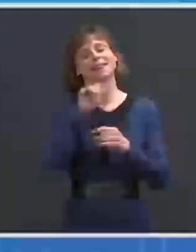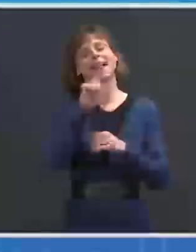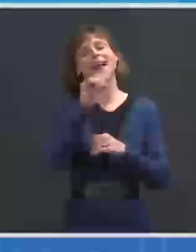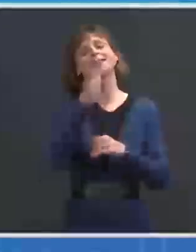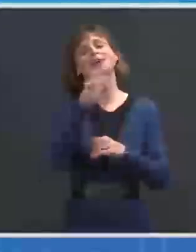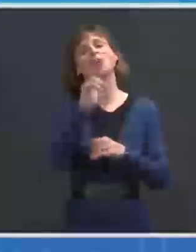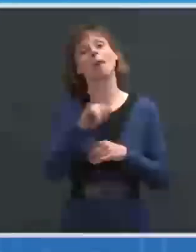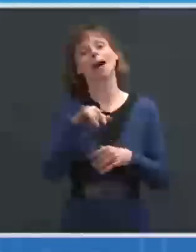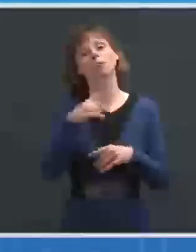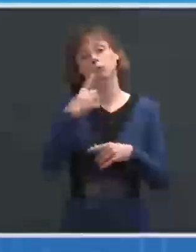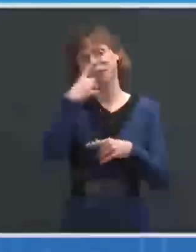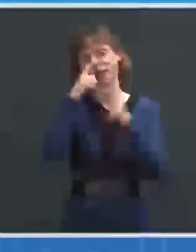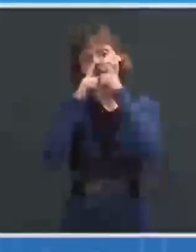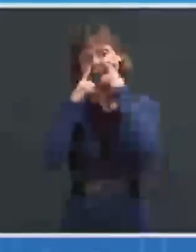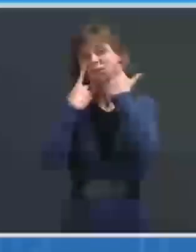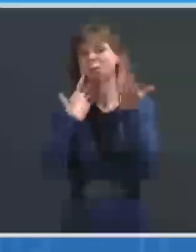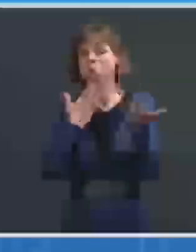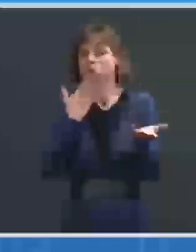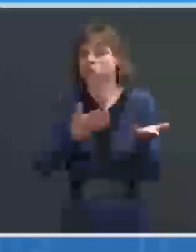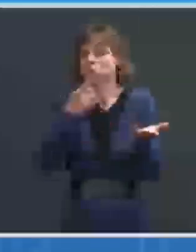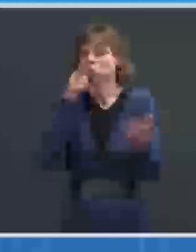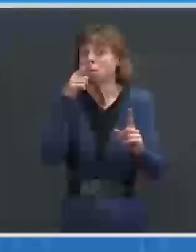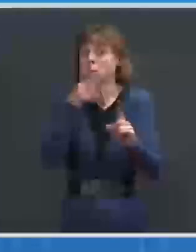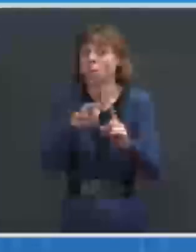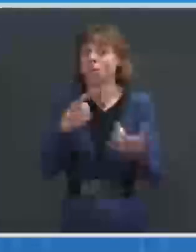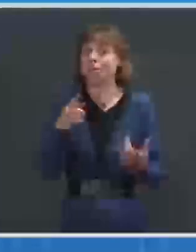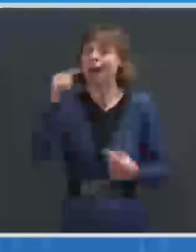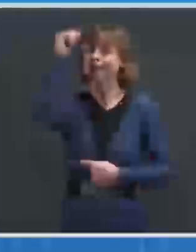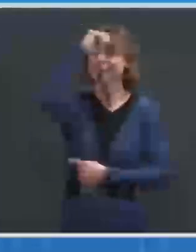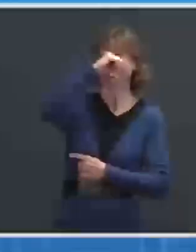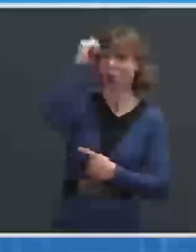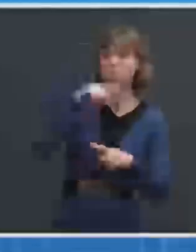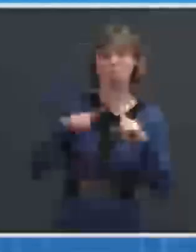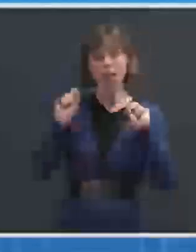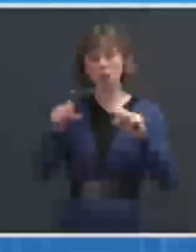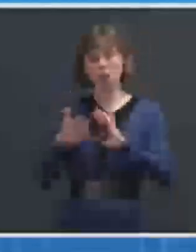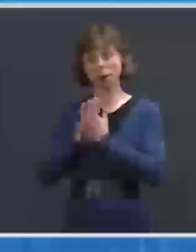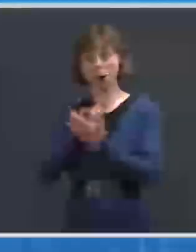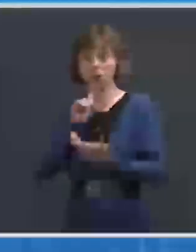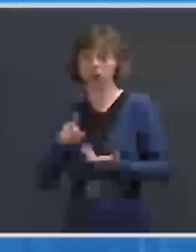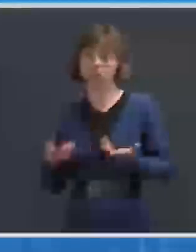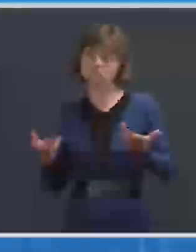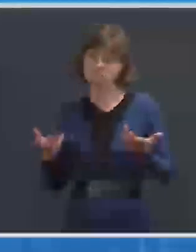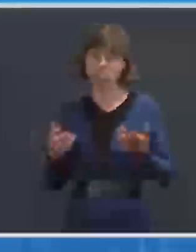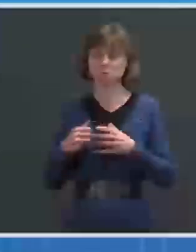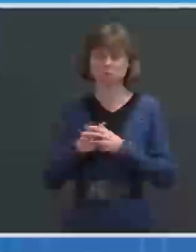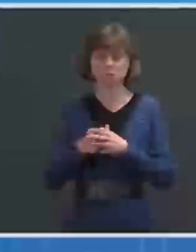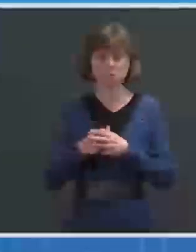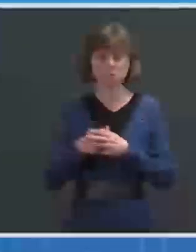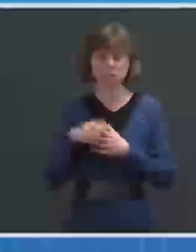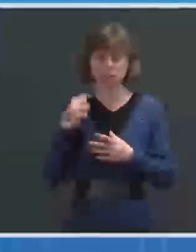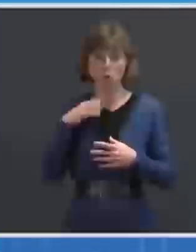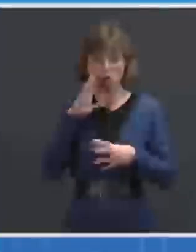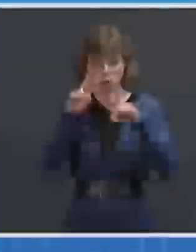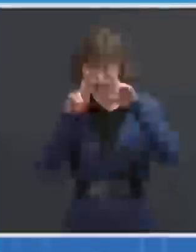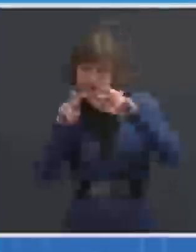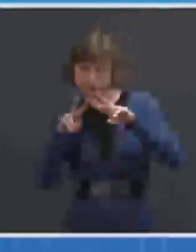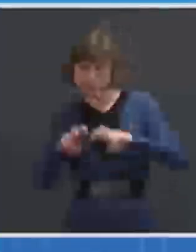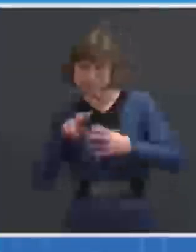It's a theoretical, but it can be a real issue. So I'm sure that's going to be something that is going to be looked at and